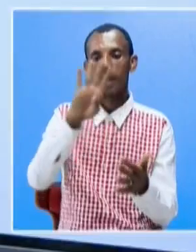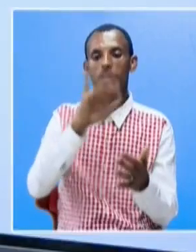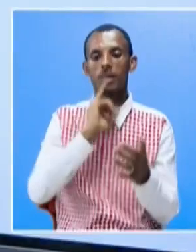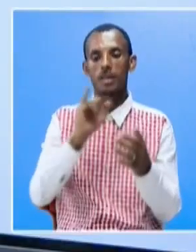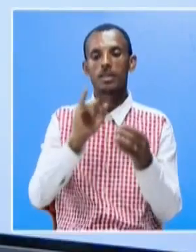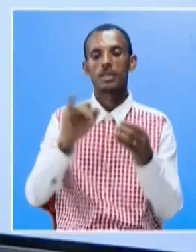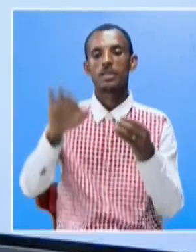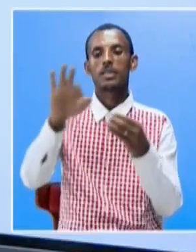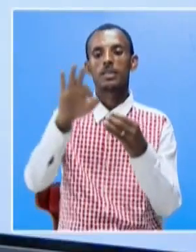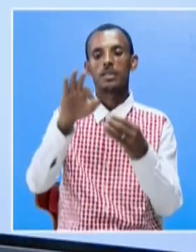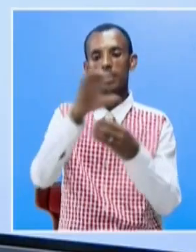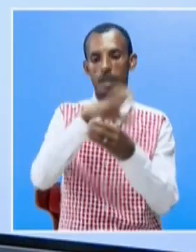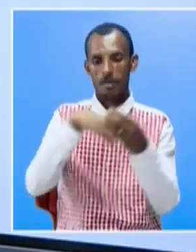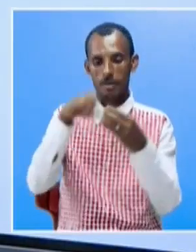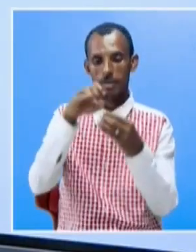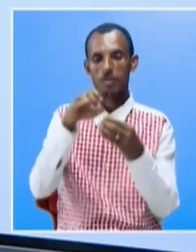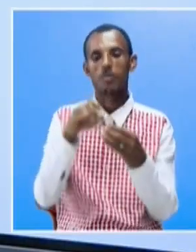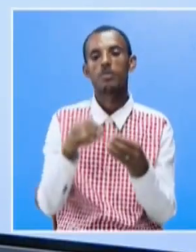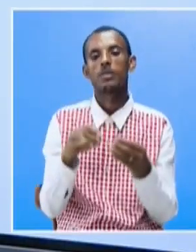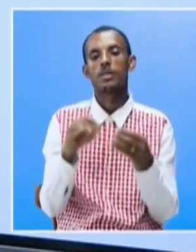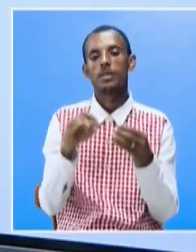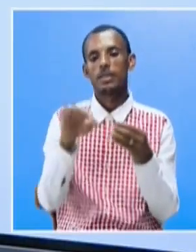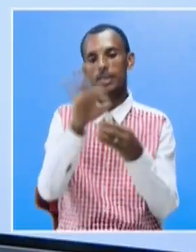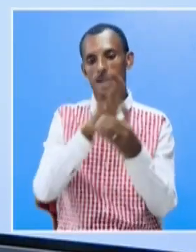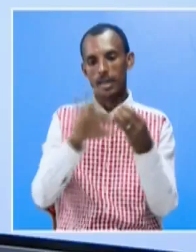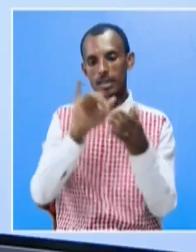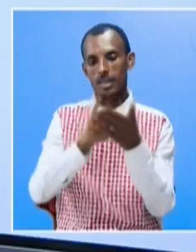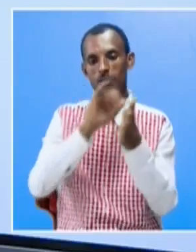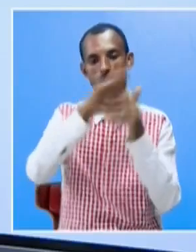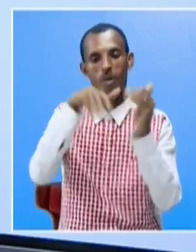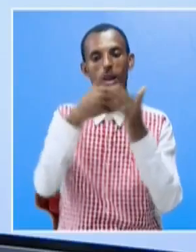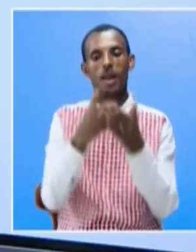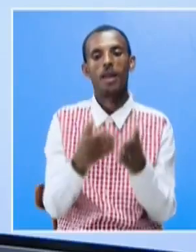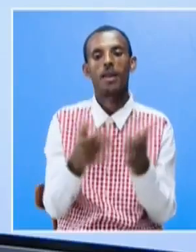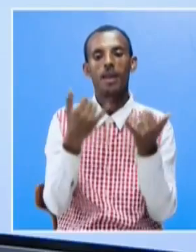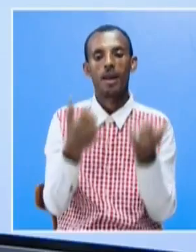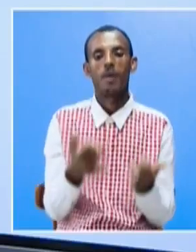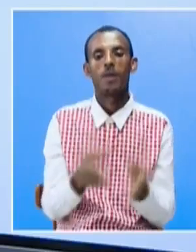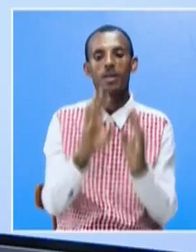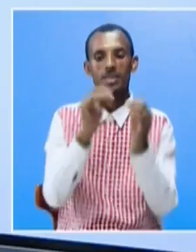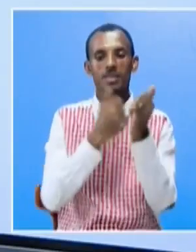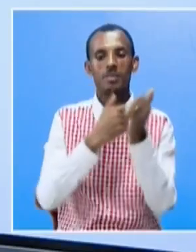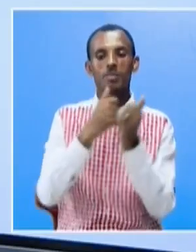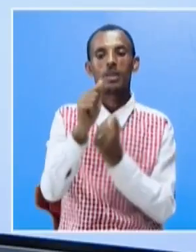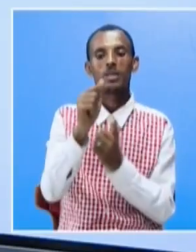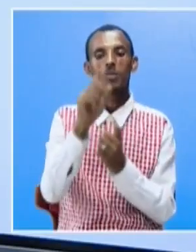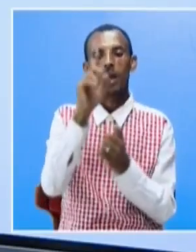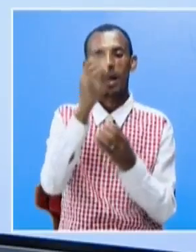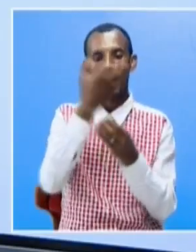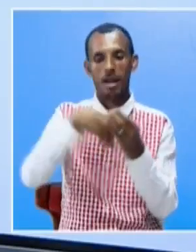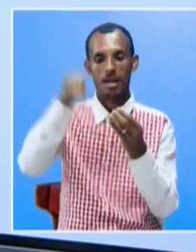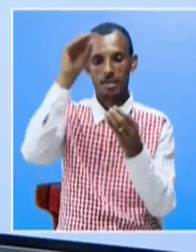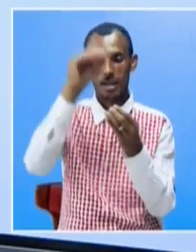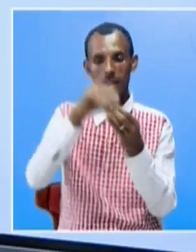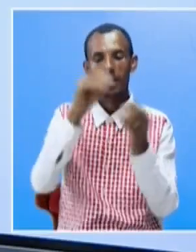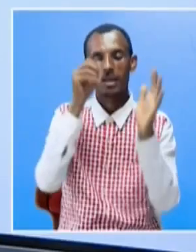is 44 meter. That's it. Now let's proceed to one additional example.